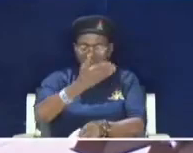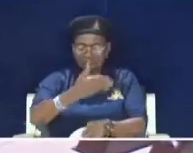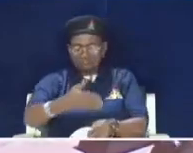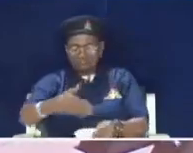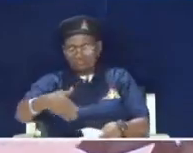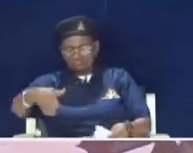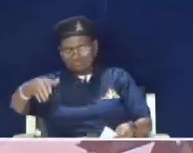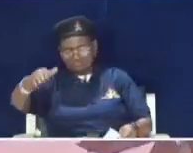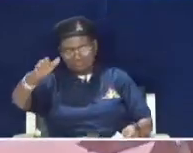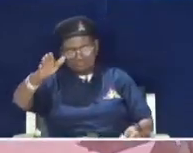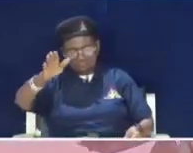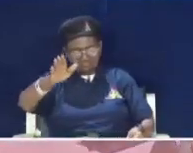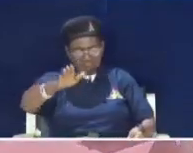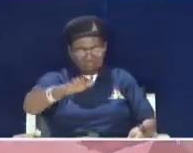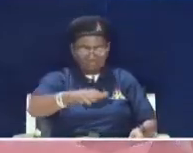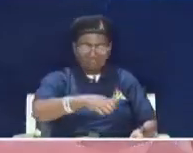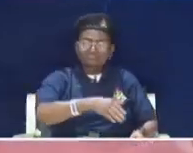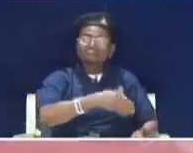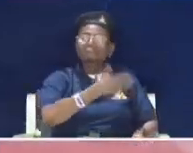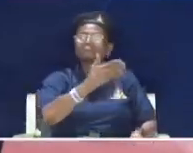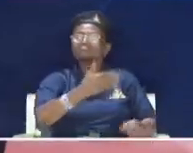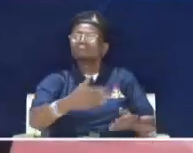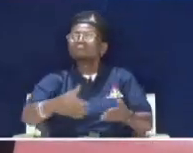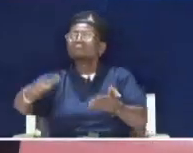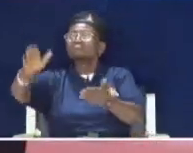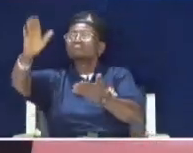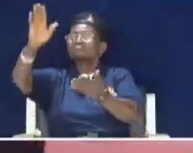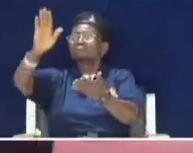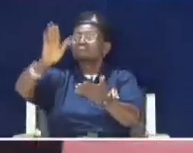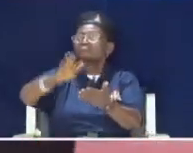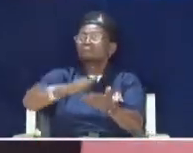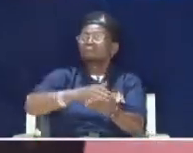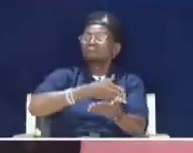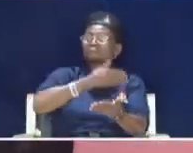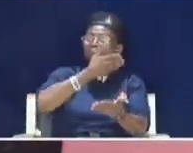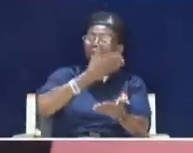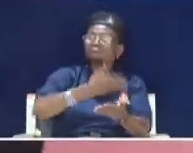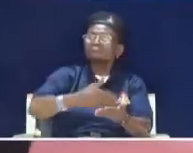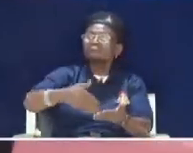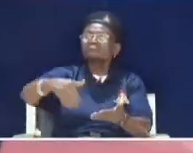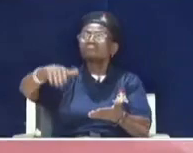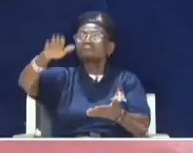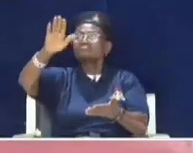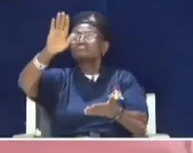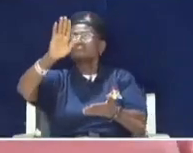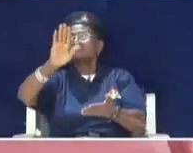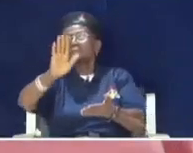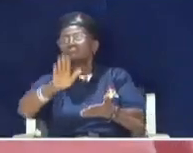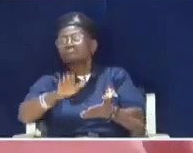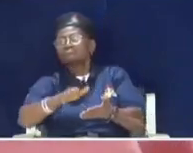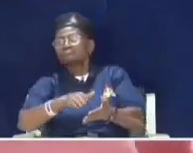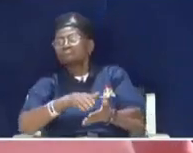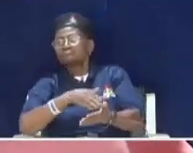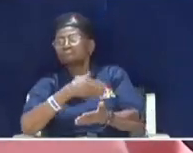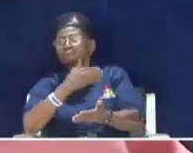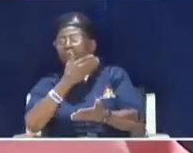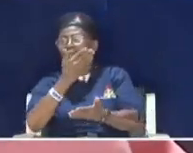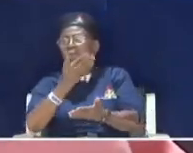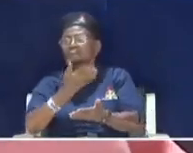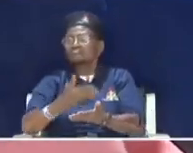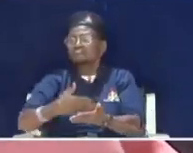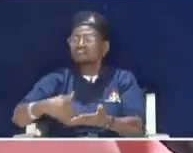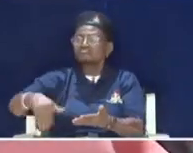ever endure. His wisdom is peaceable,